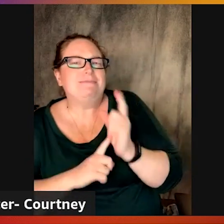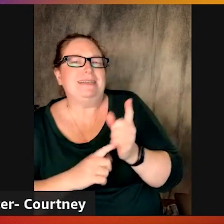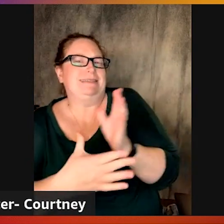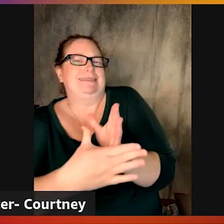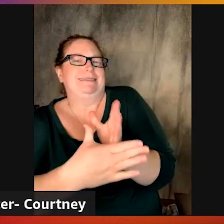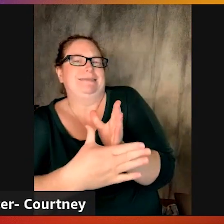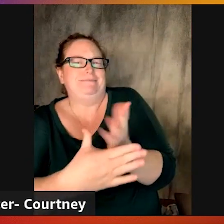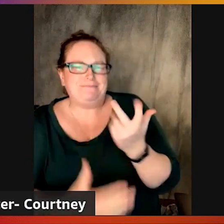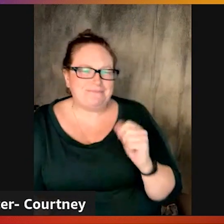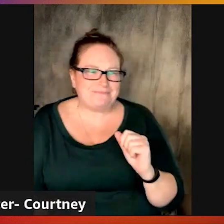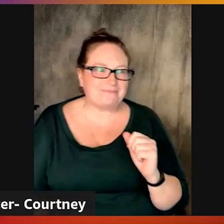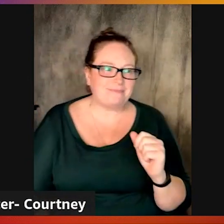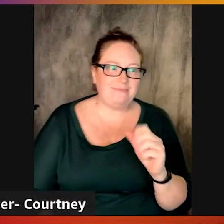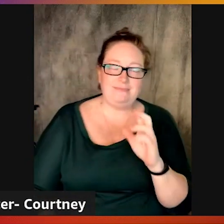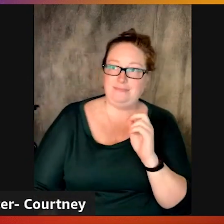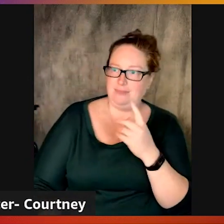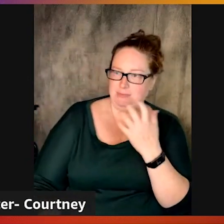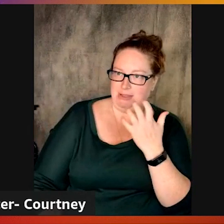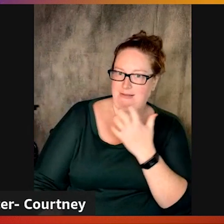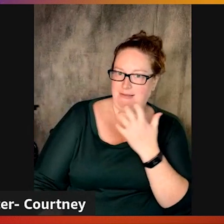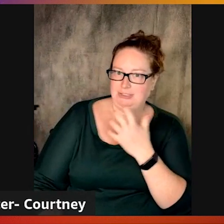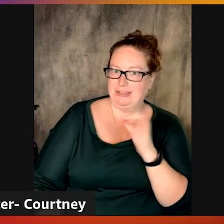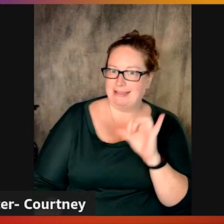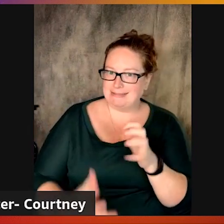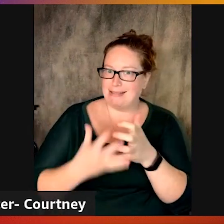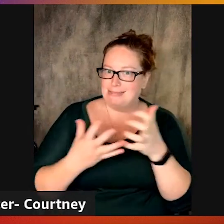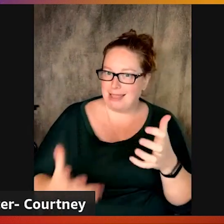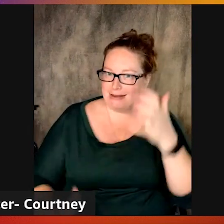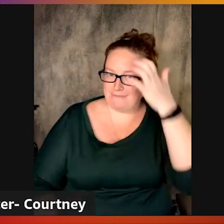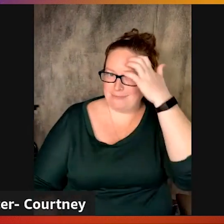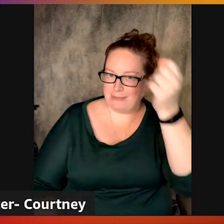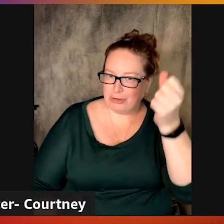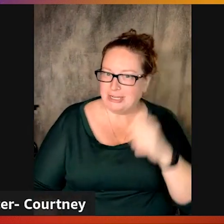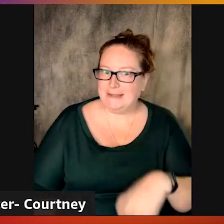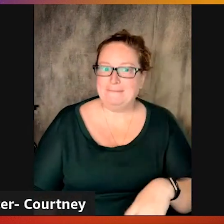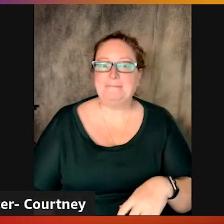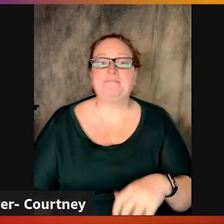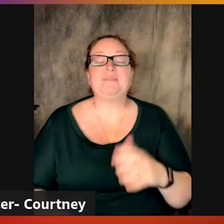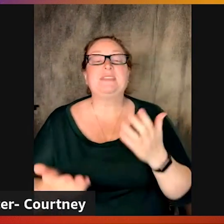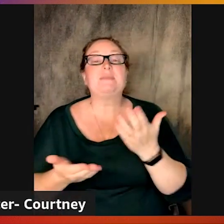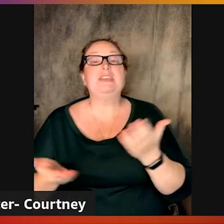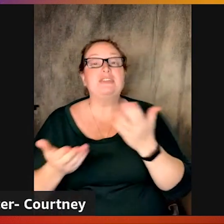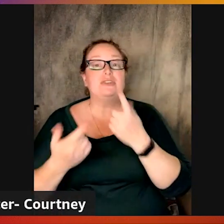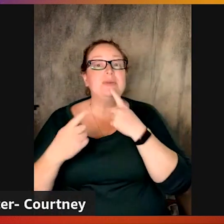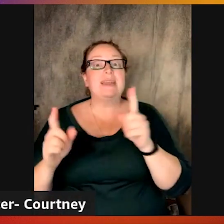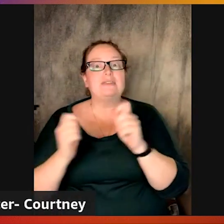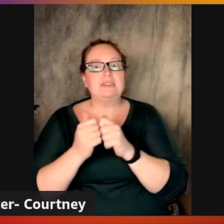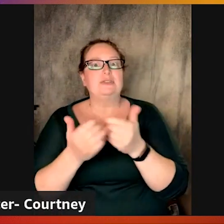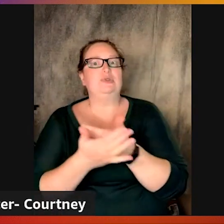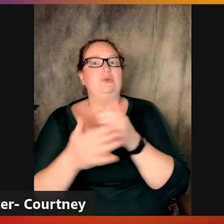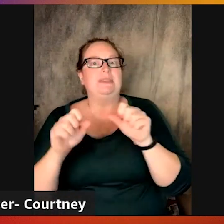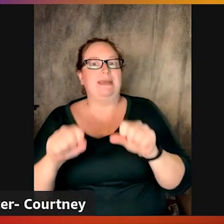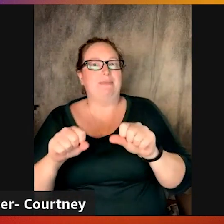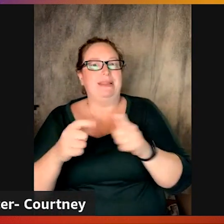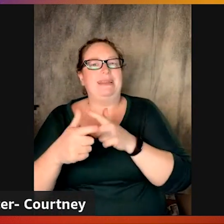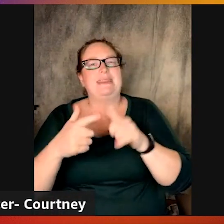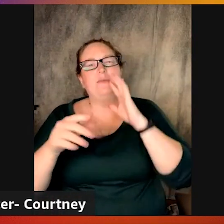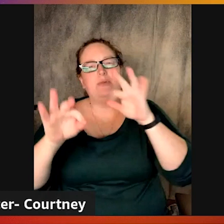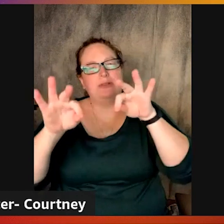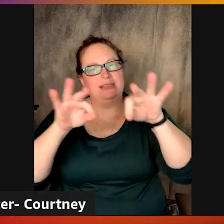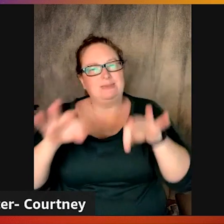pretty. Oh, my gosh. That's a lot of power. To be with all of you to announce this new capability, and then we'll walk you through a demo as well.